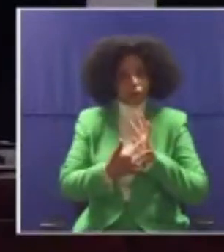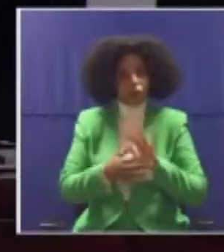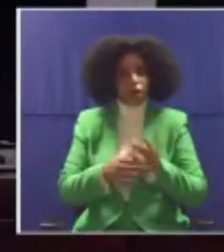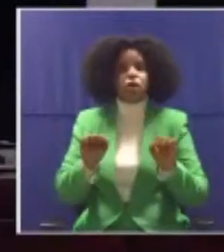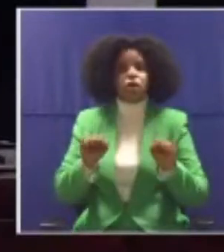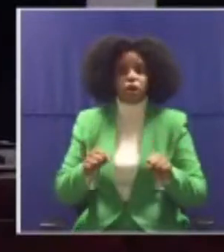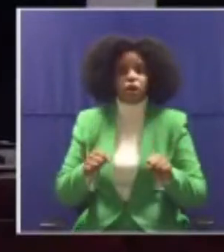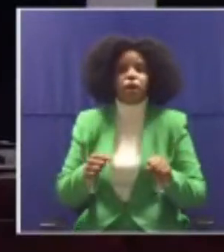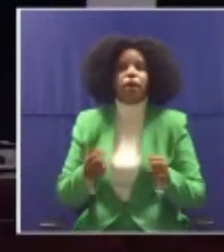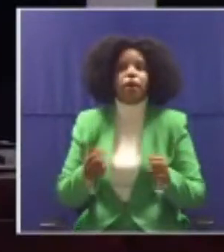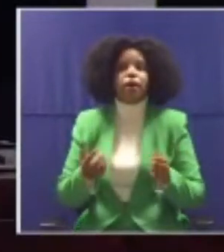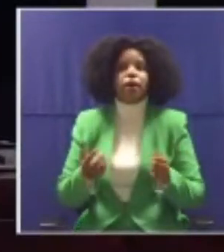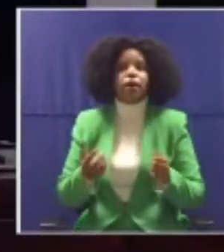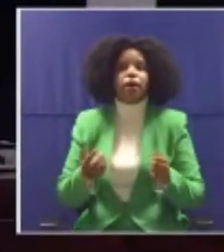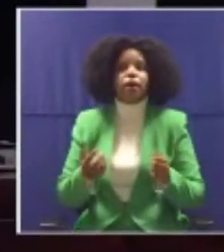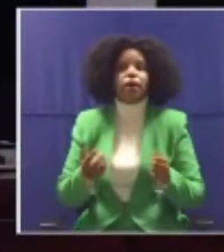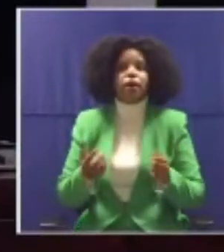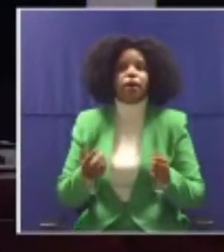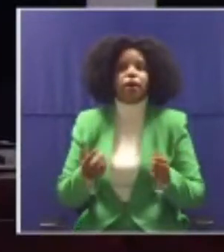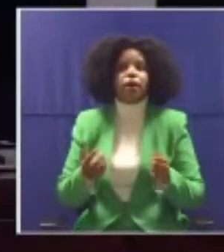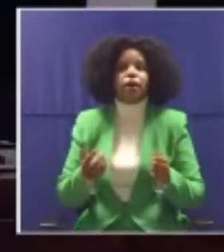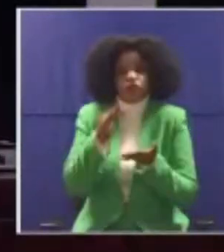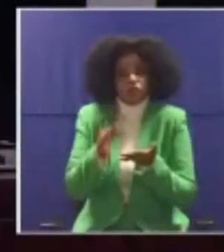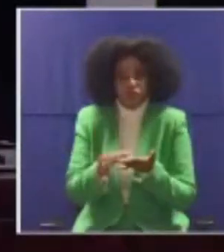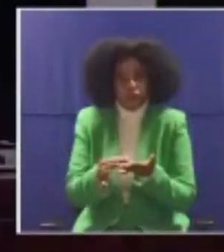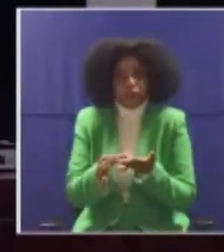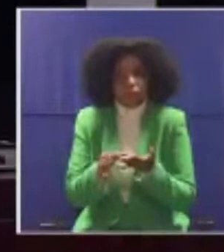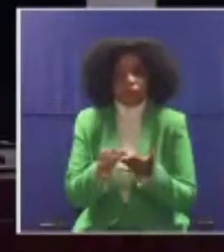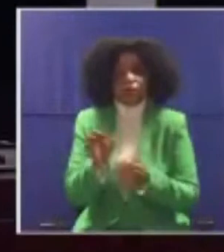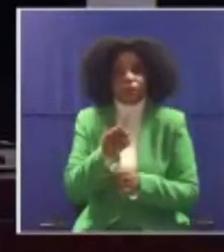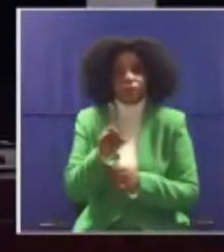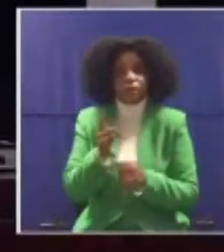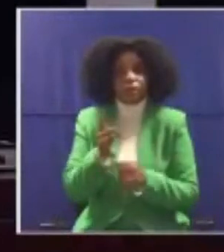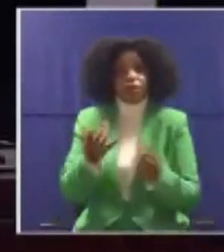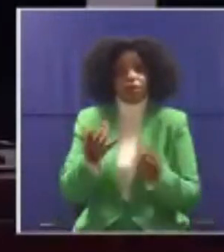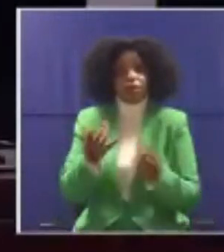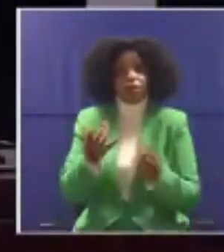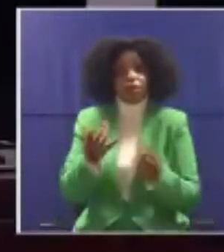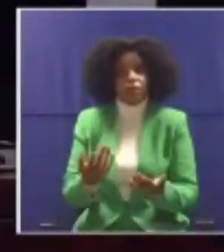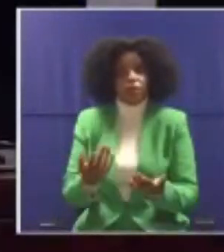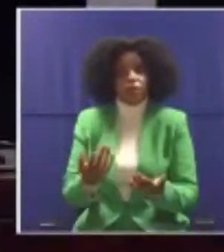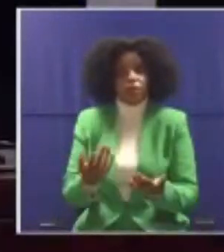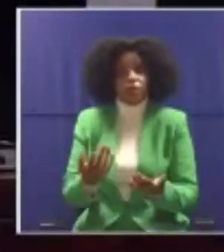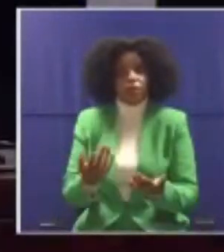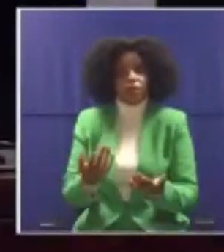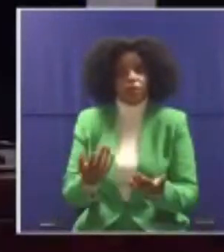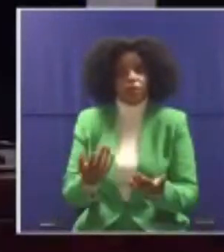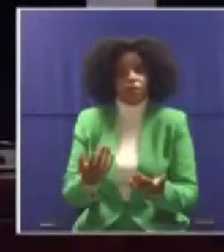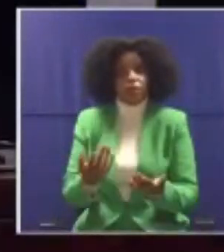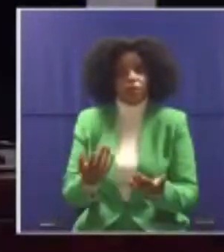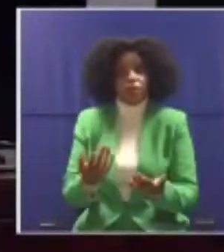my suggestion is that bring your private members' bill to me.